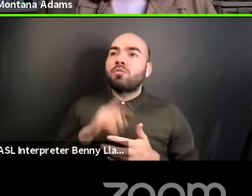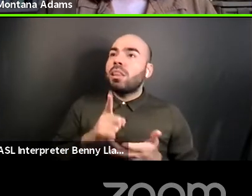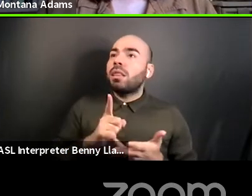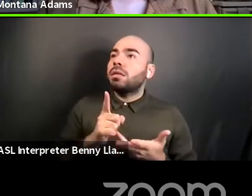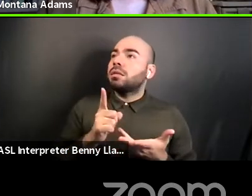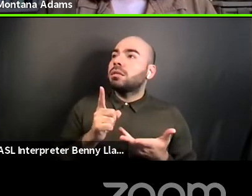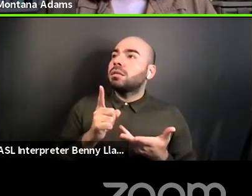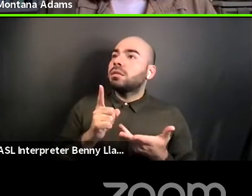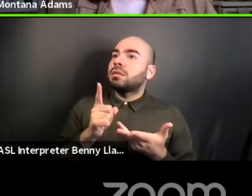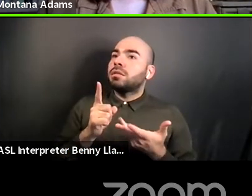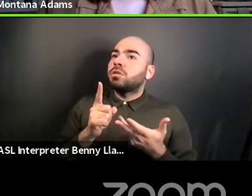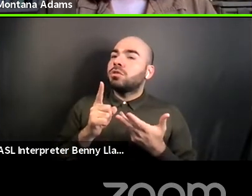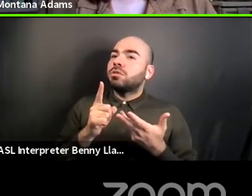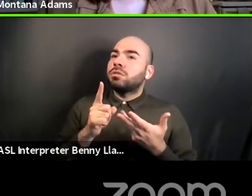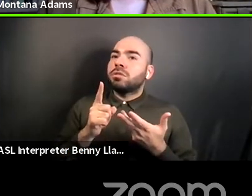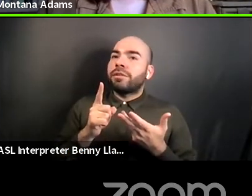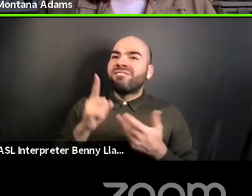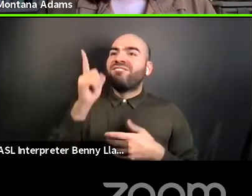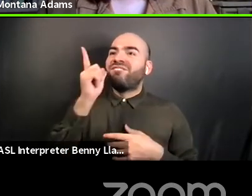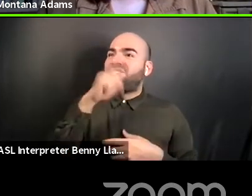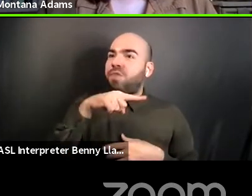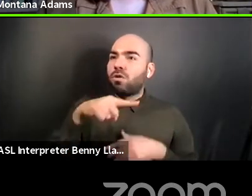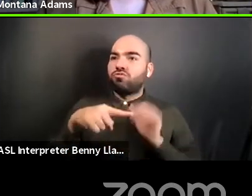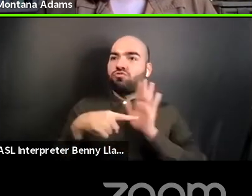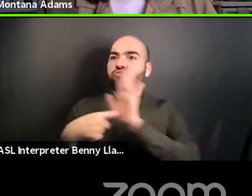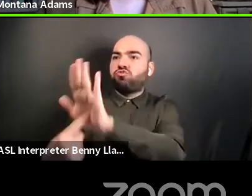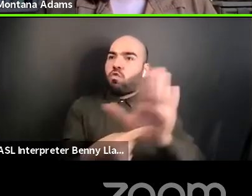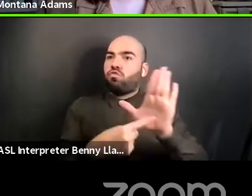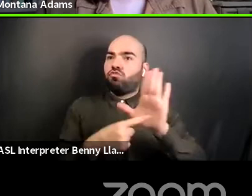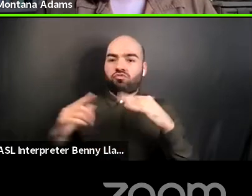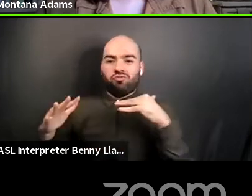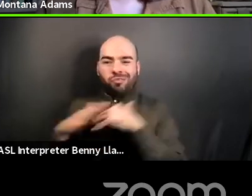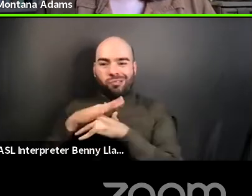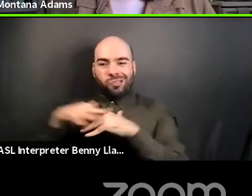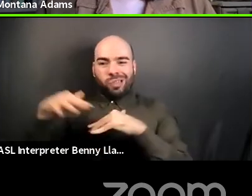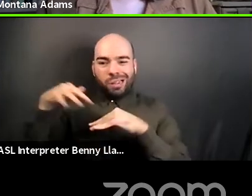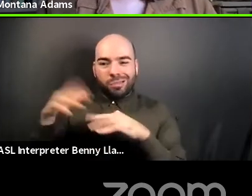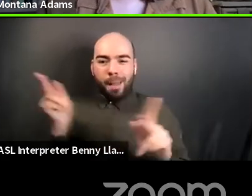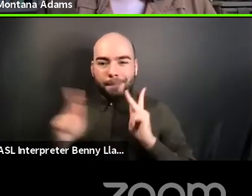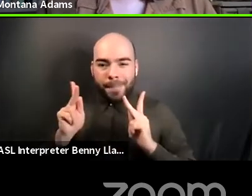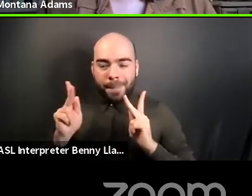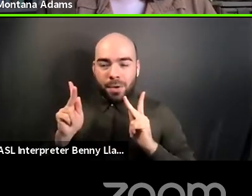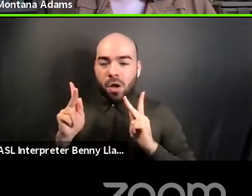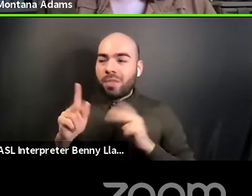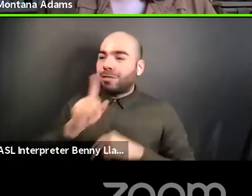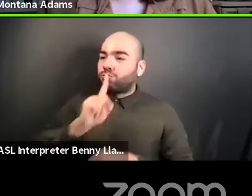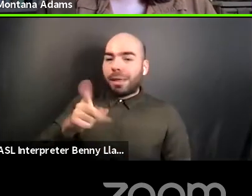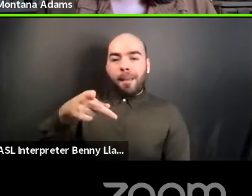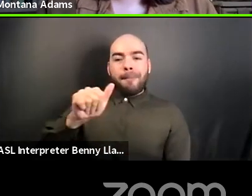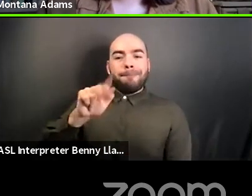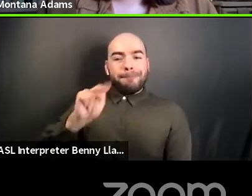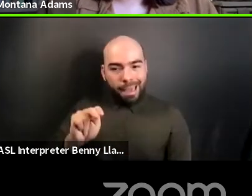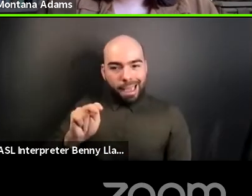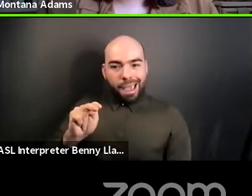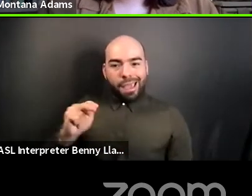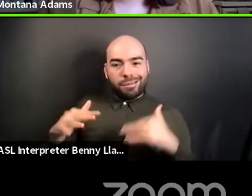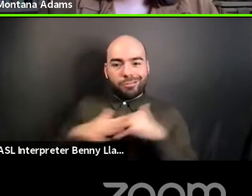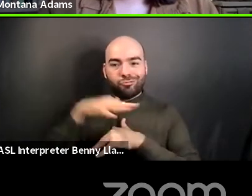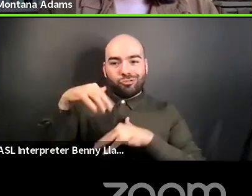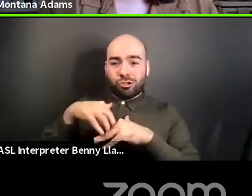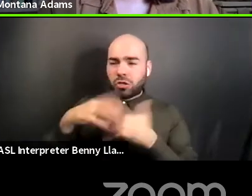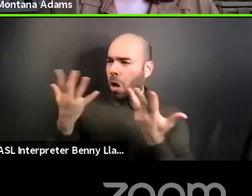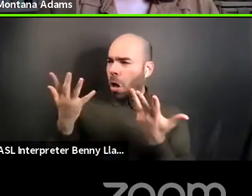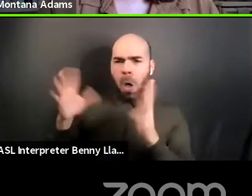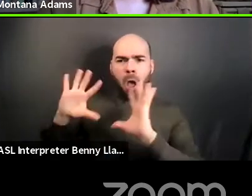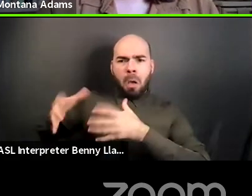this picture of Indigenous people that's very pan-Indigenous, you know, like we're all one, we're